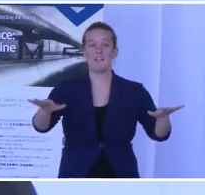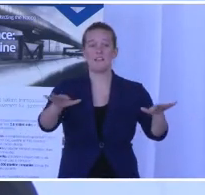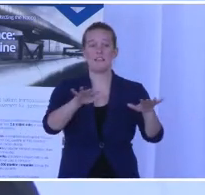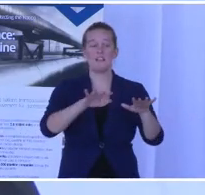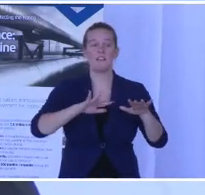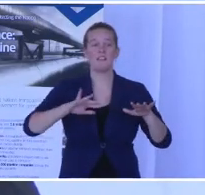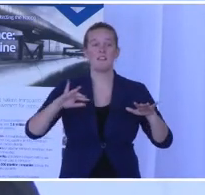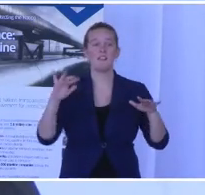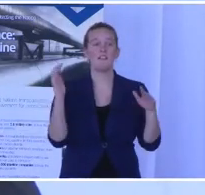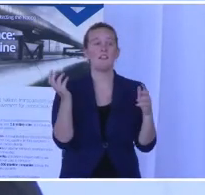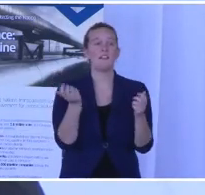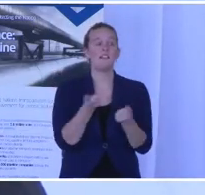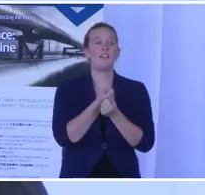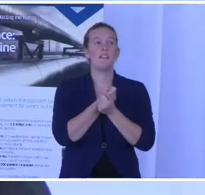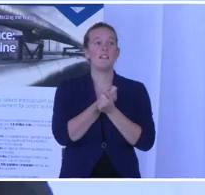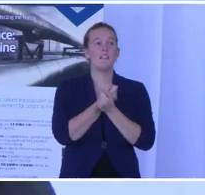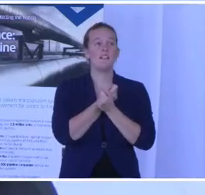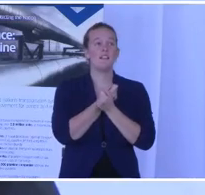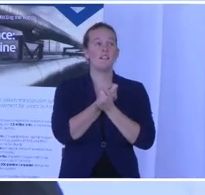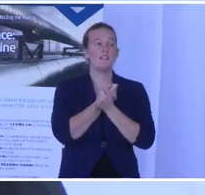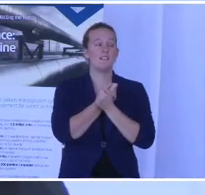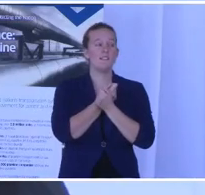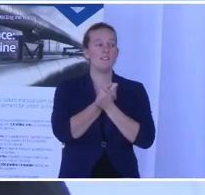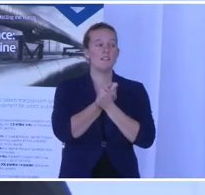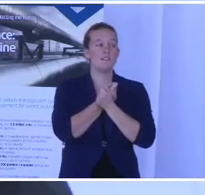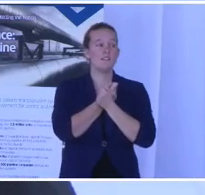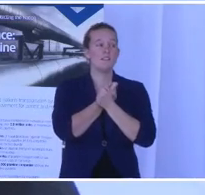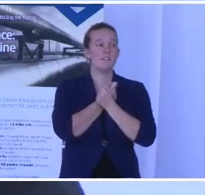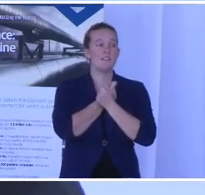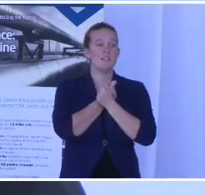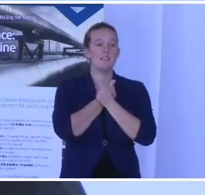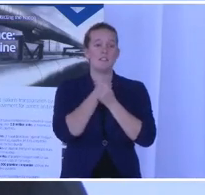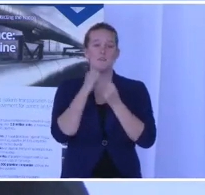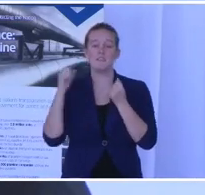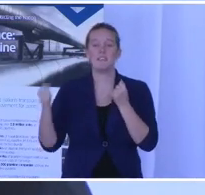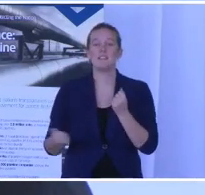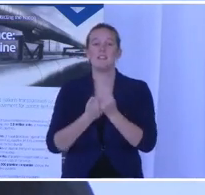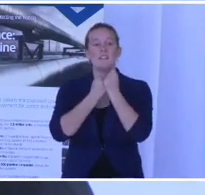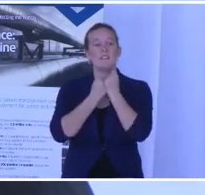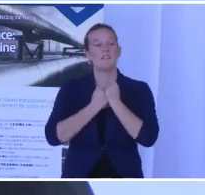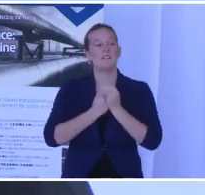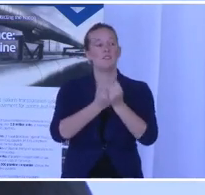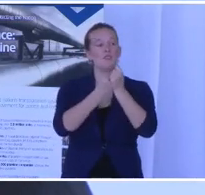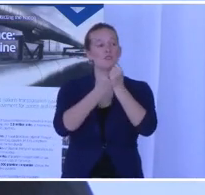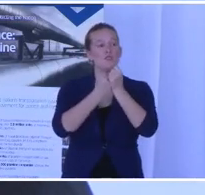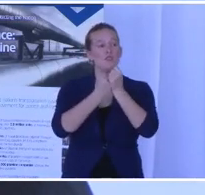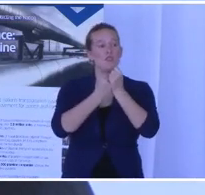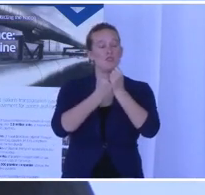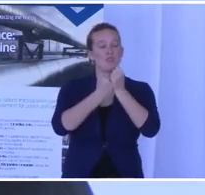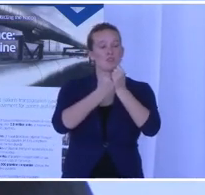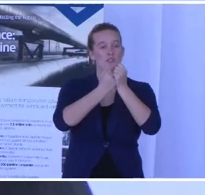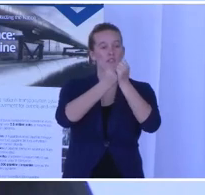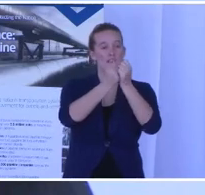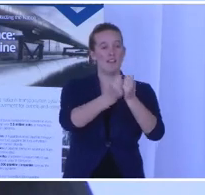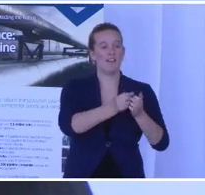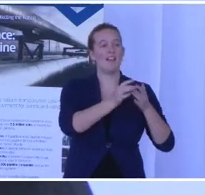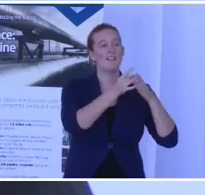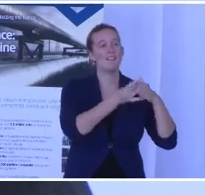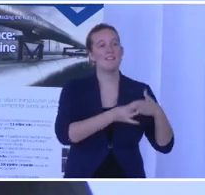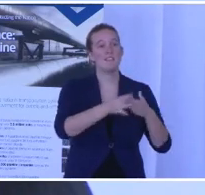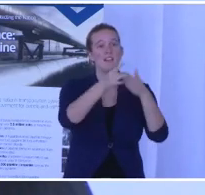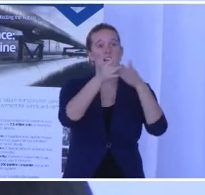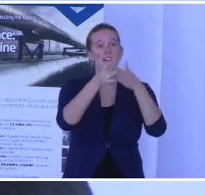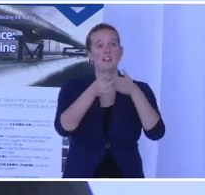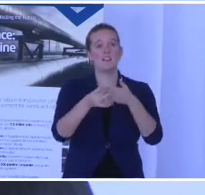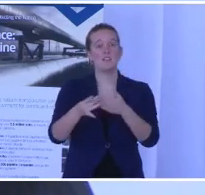land that I love. Stand beside her